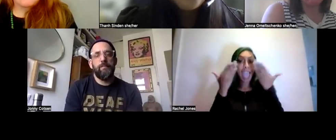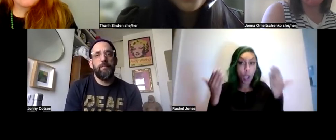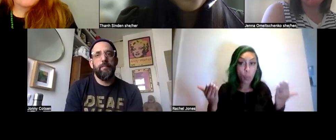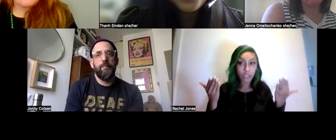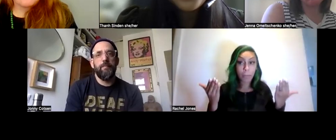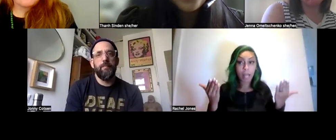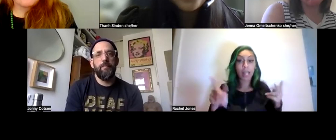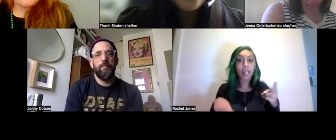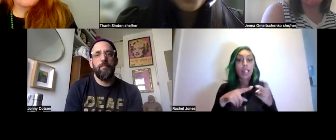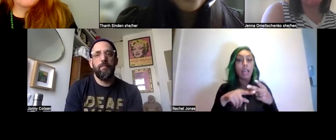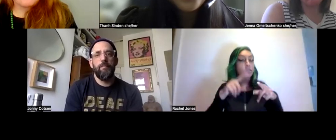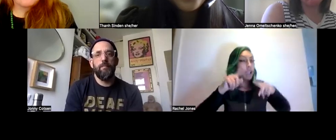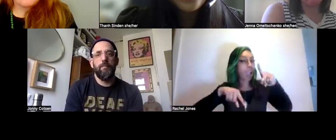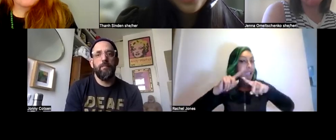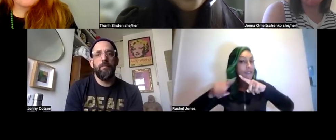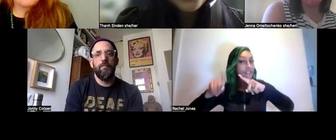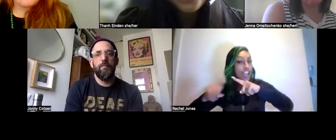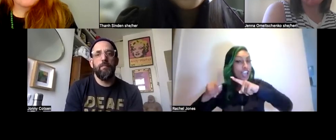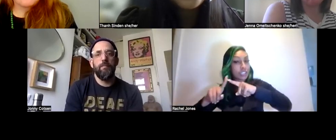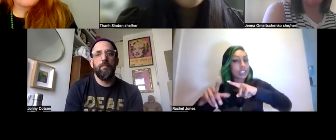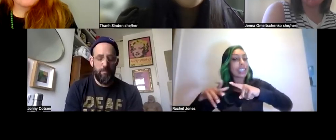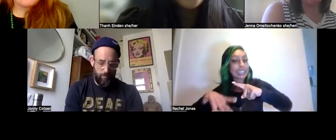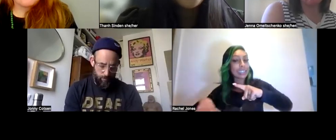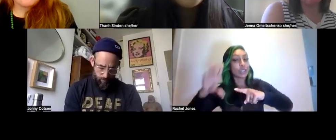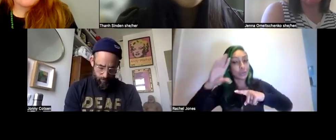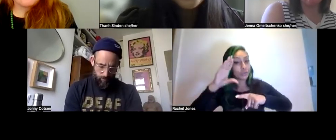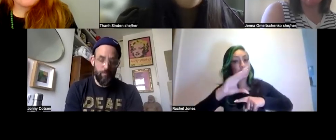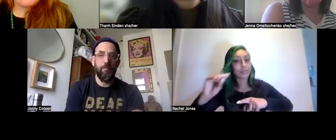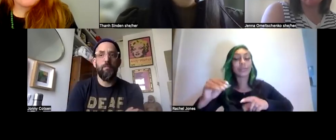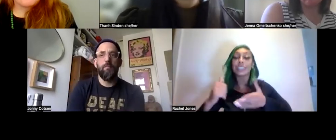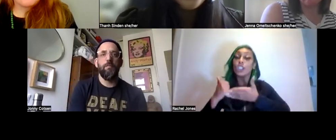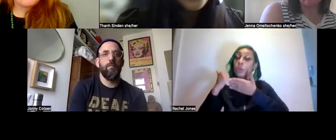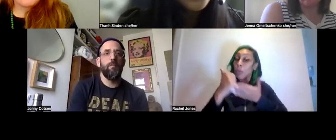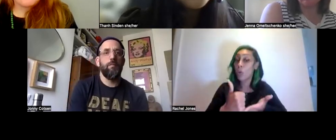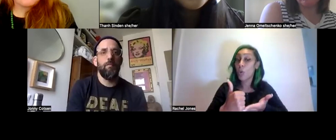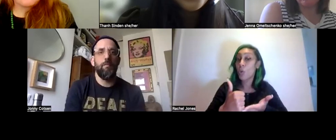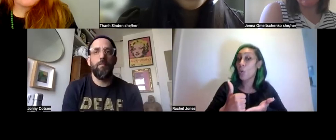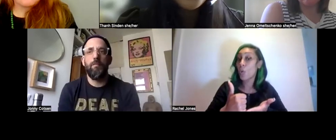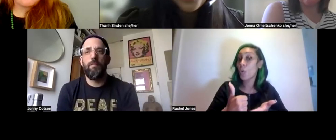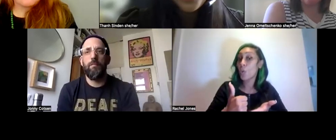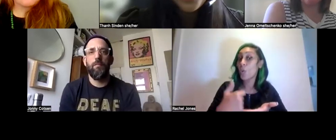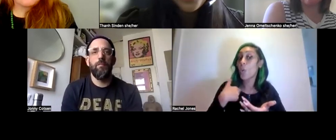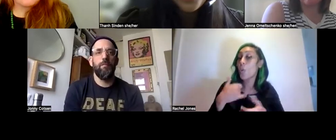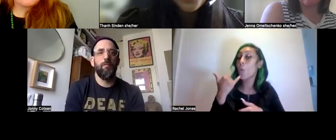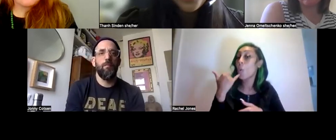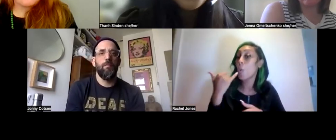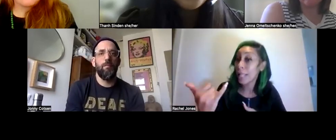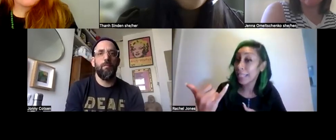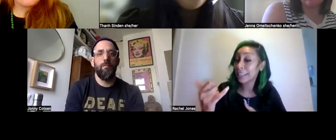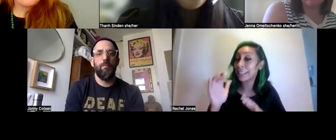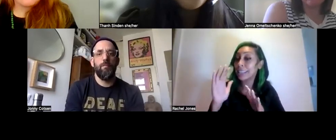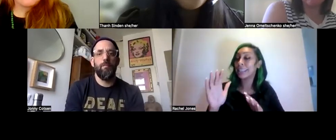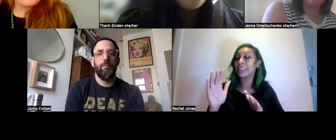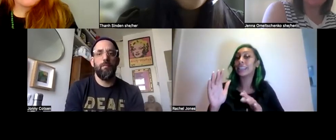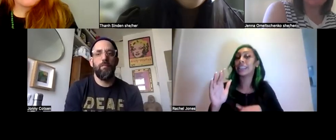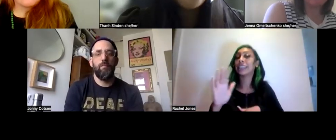that we need to kind of work with and call out and support. I call in, I think, sometimes is